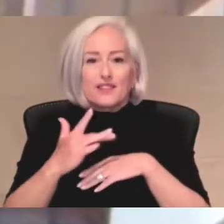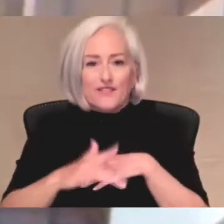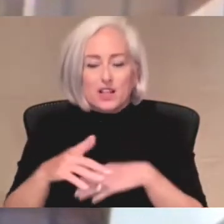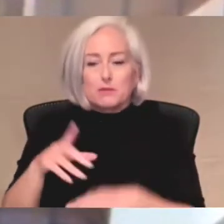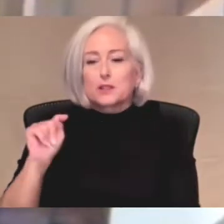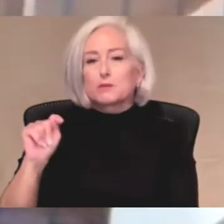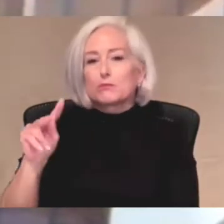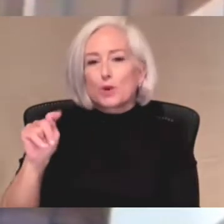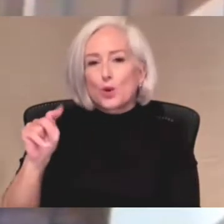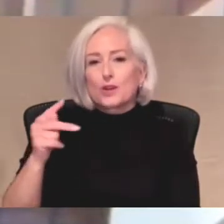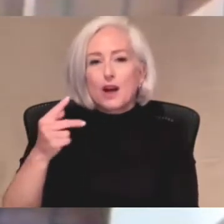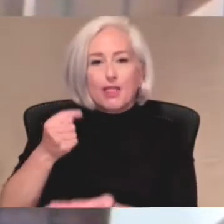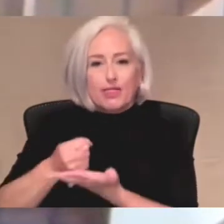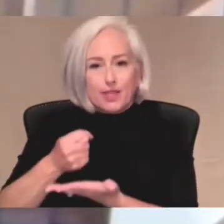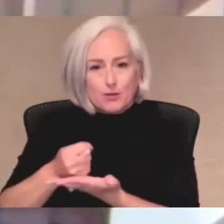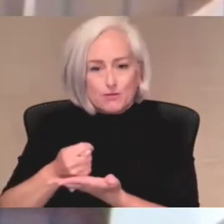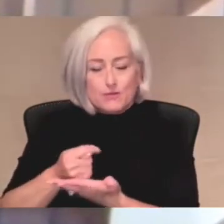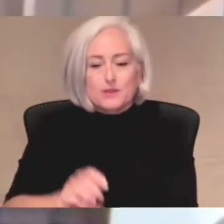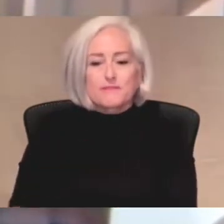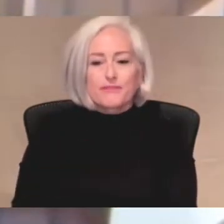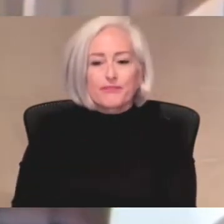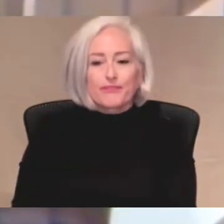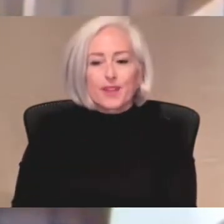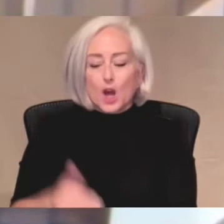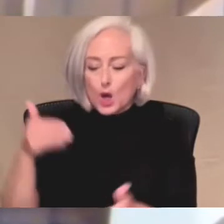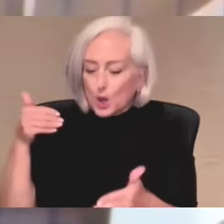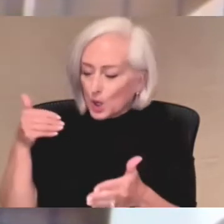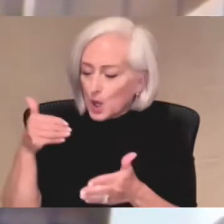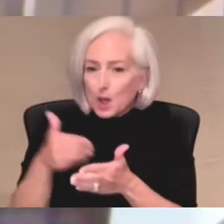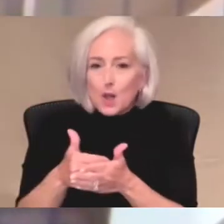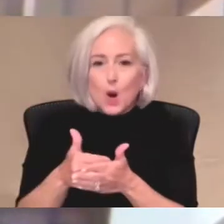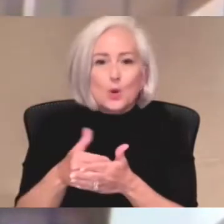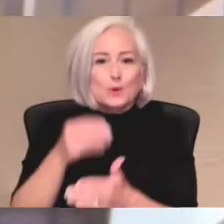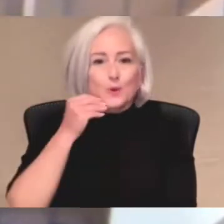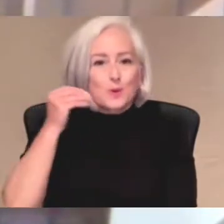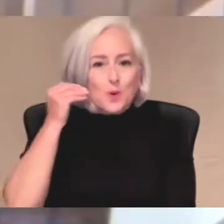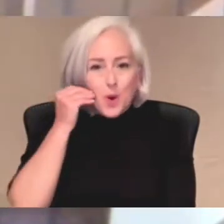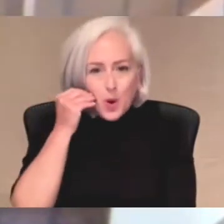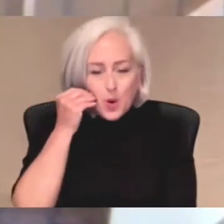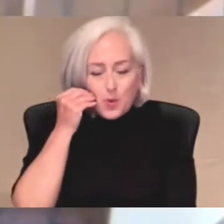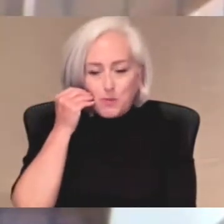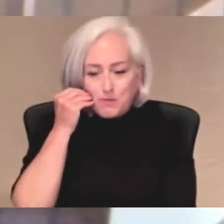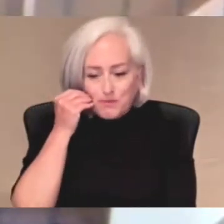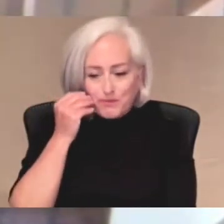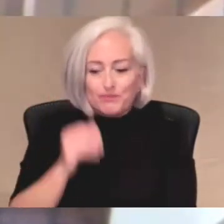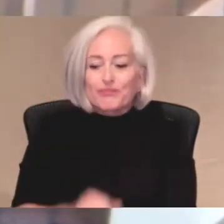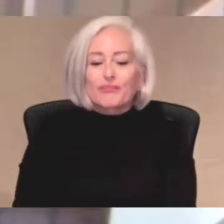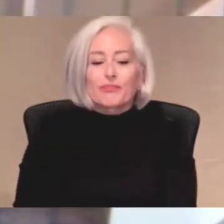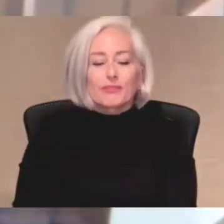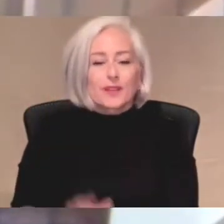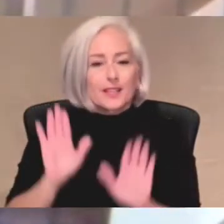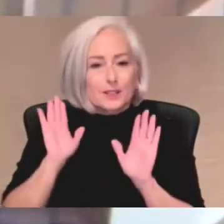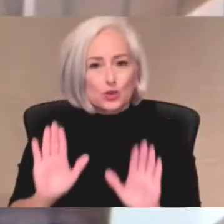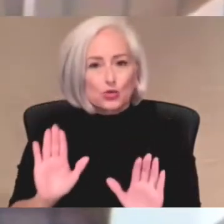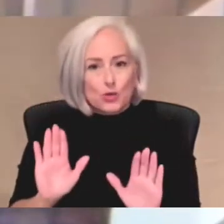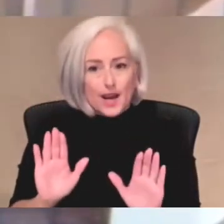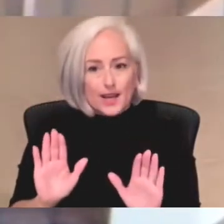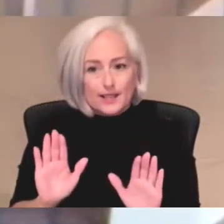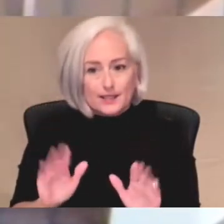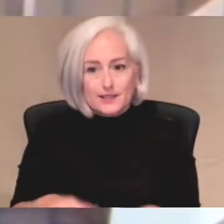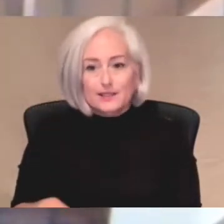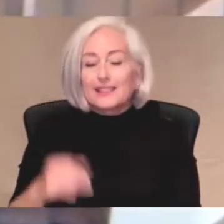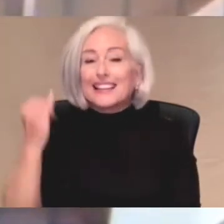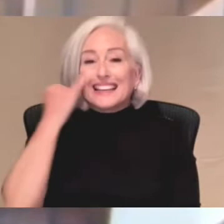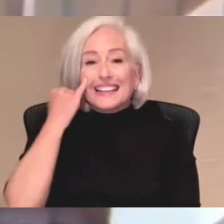and it having it close to home. If you don't have relatives, like I happen to have a